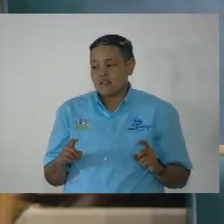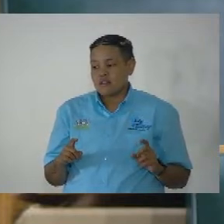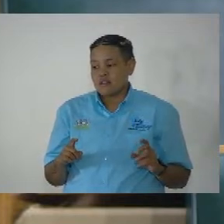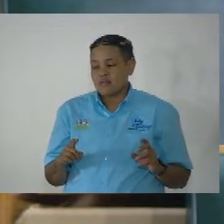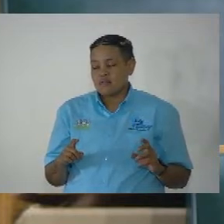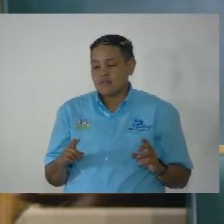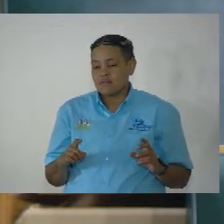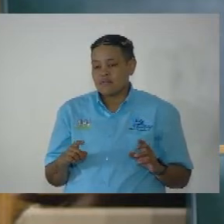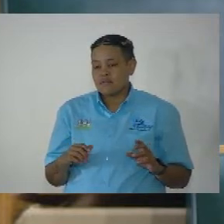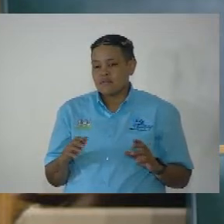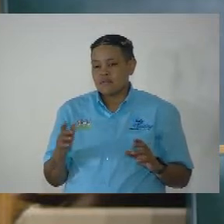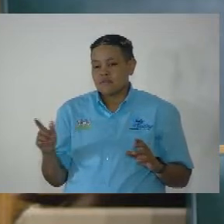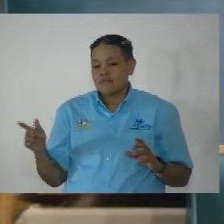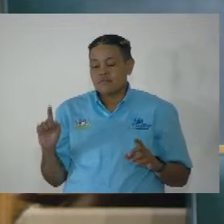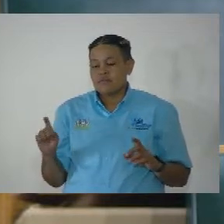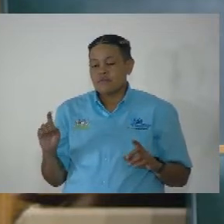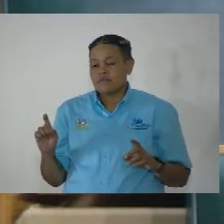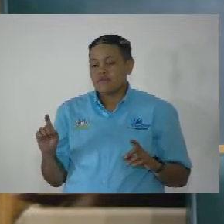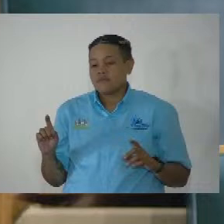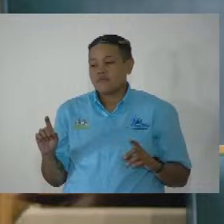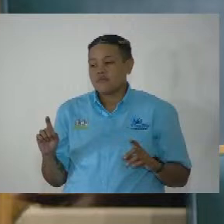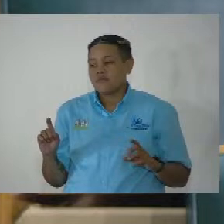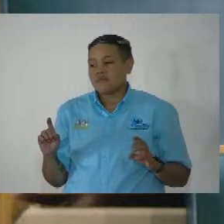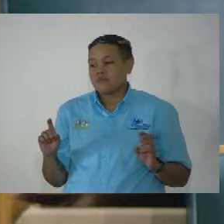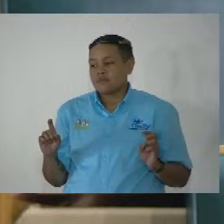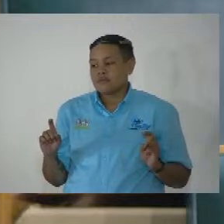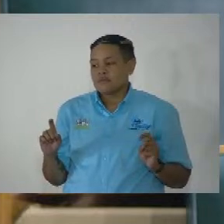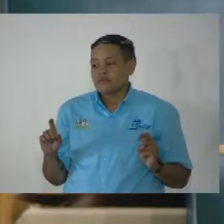Oh, yes, but he needs to...